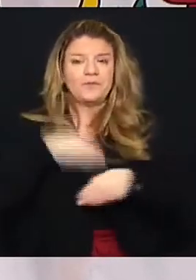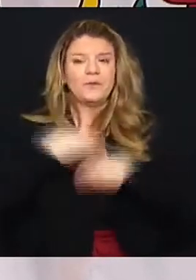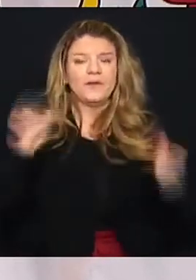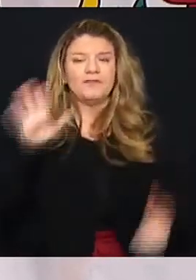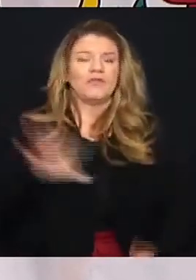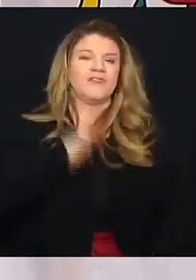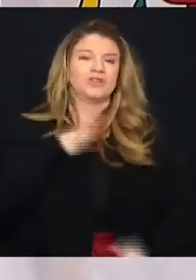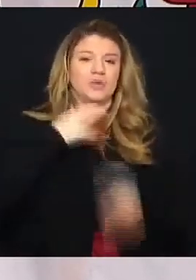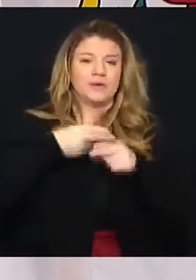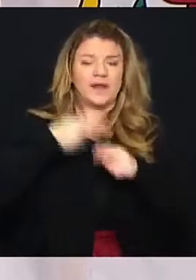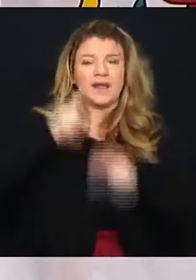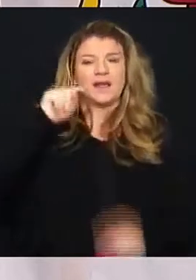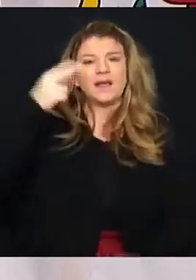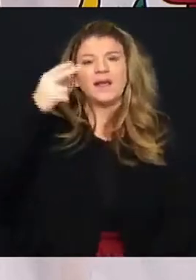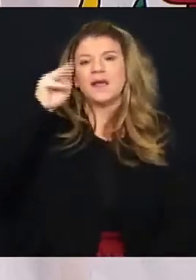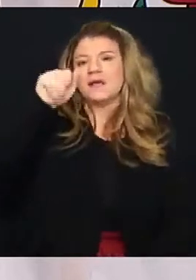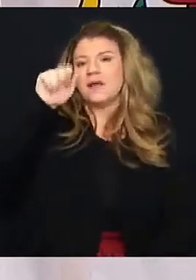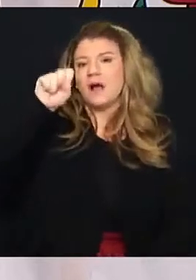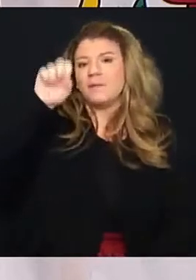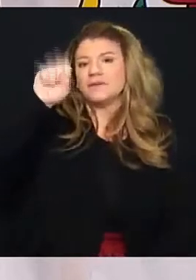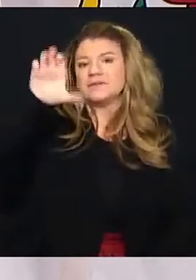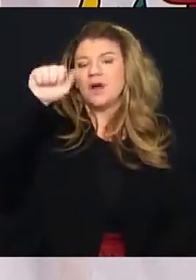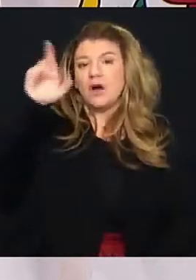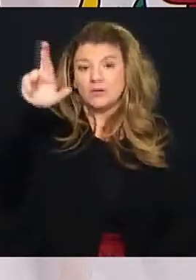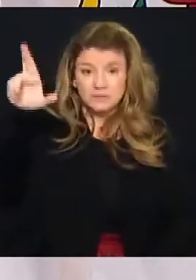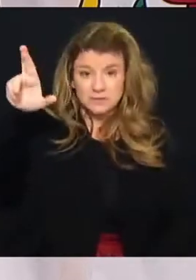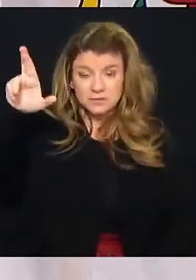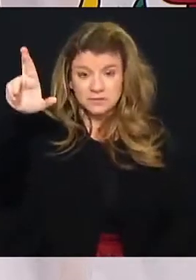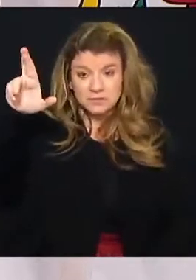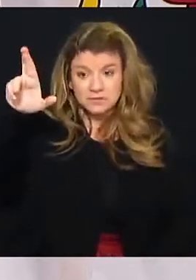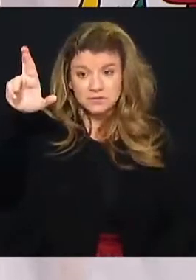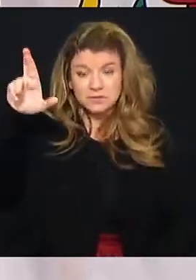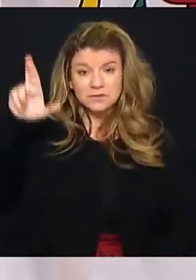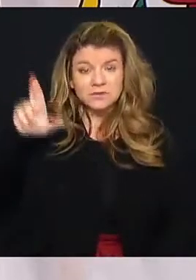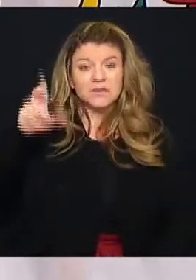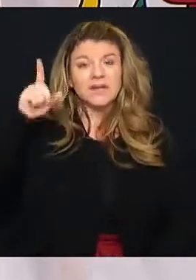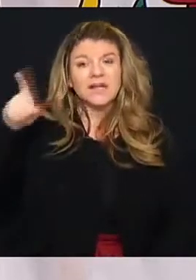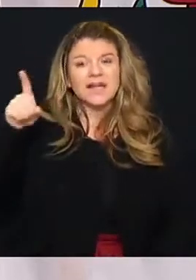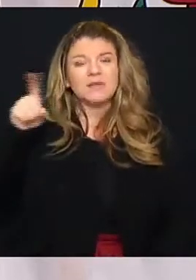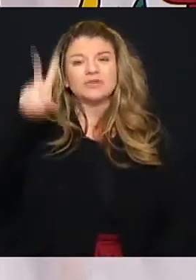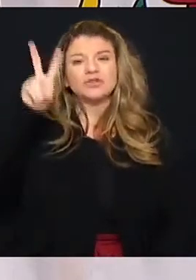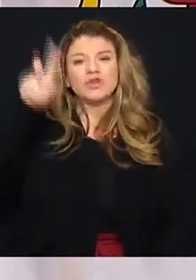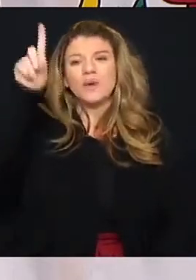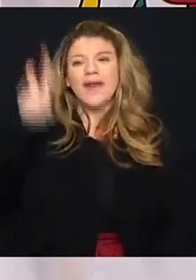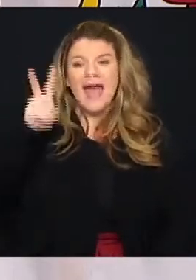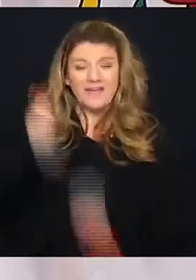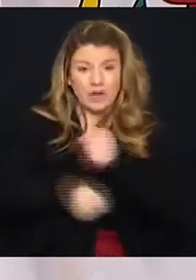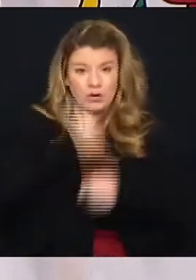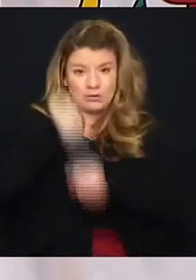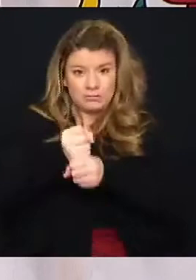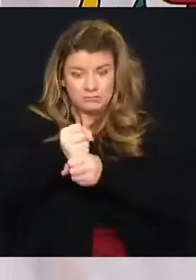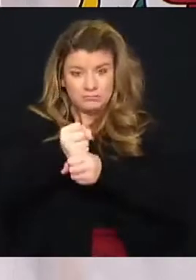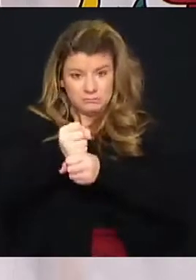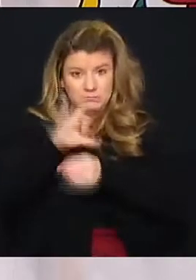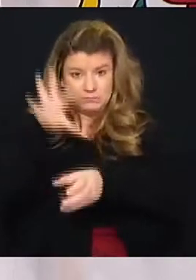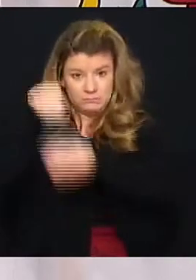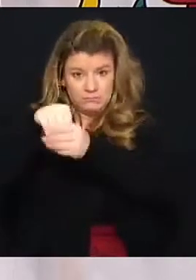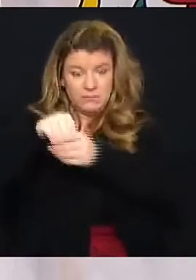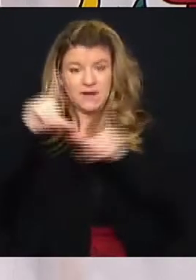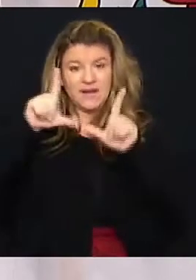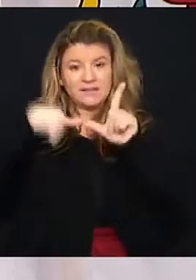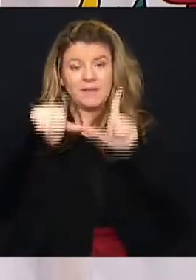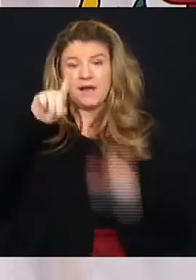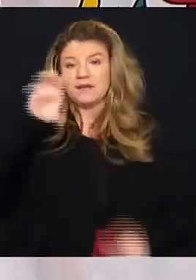official name, Thomas E. Scar, was appointed to the 2.5-year term that will expire on